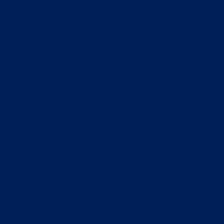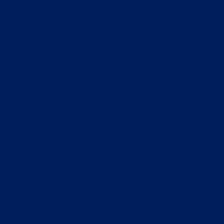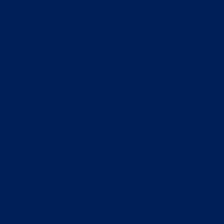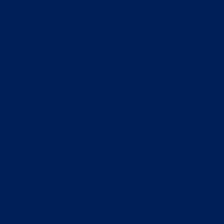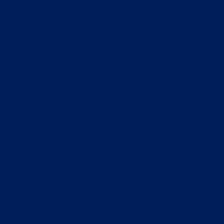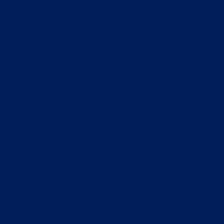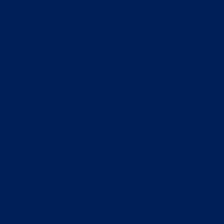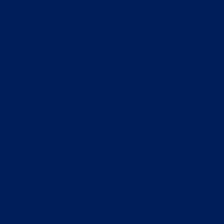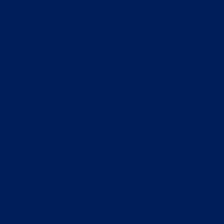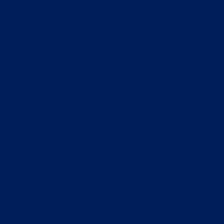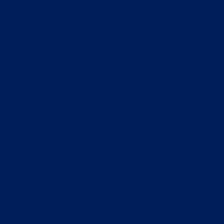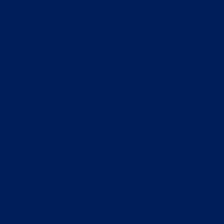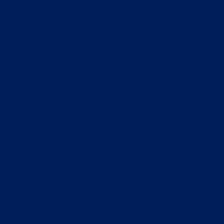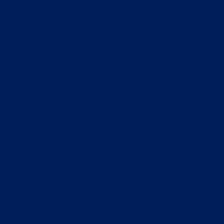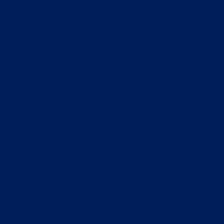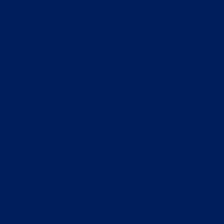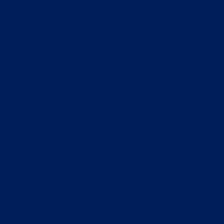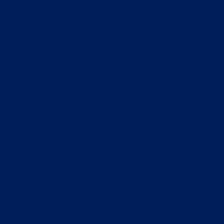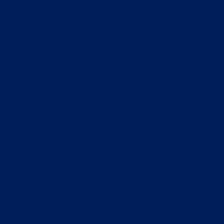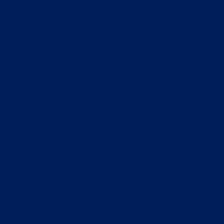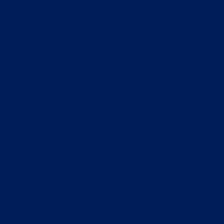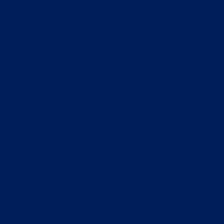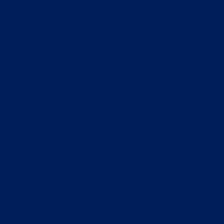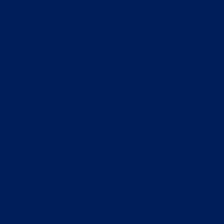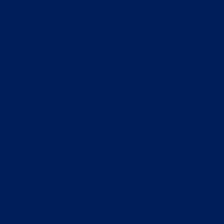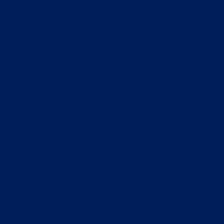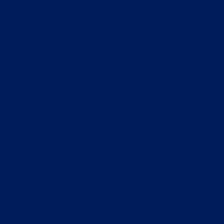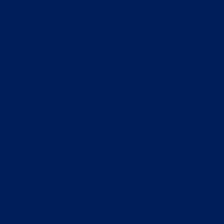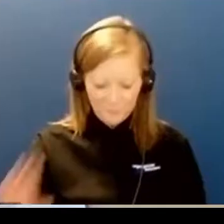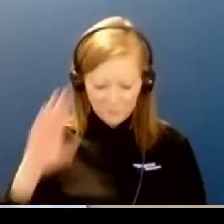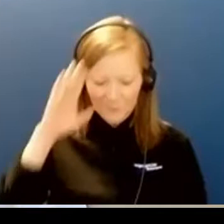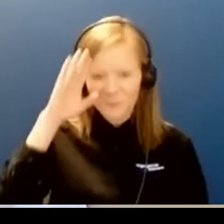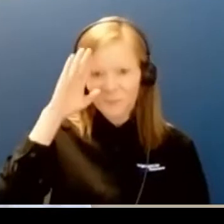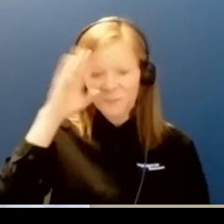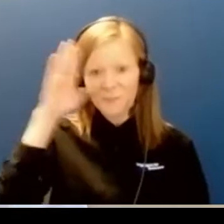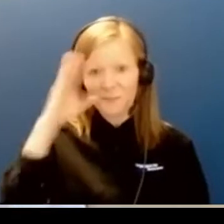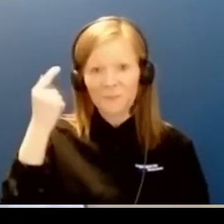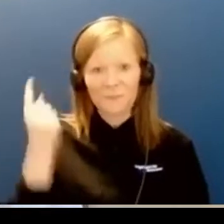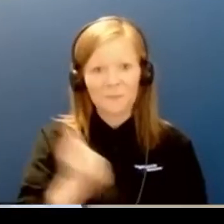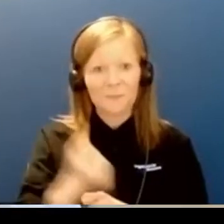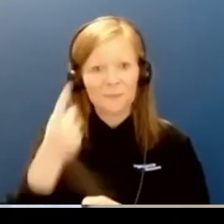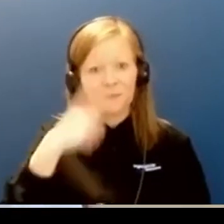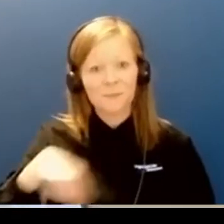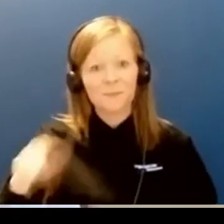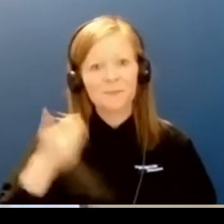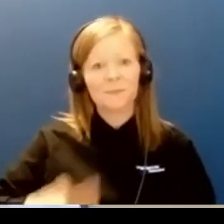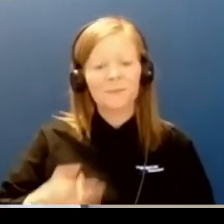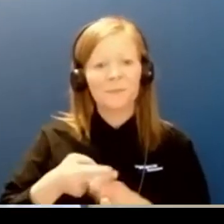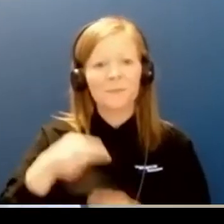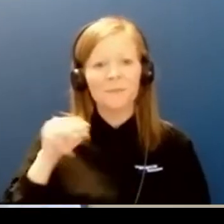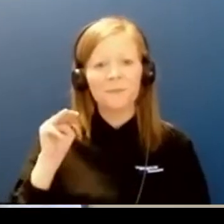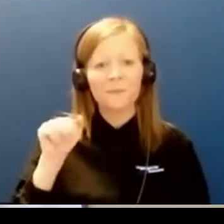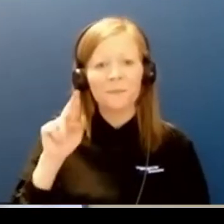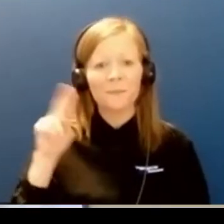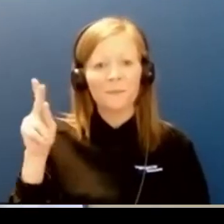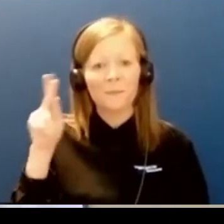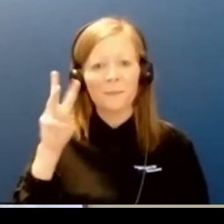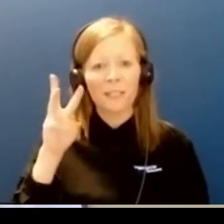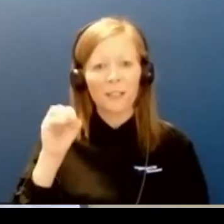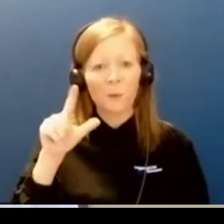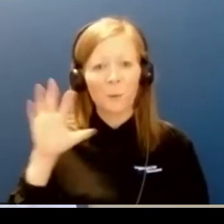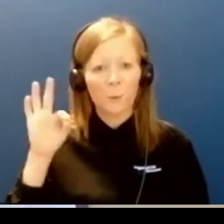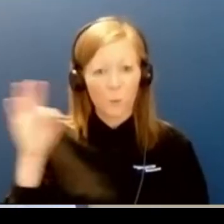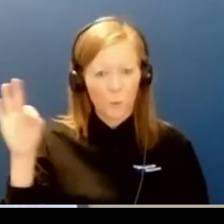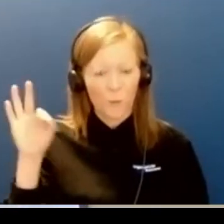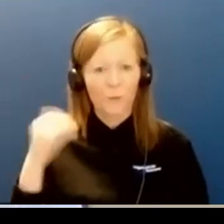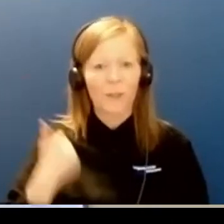So, hello everybody. My name is Mark Wolf. I'm the Morton Amsterdam Dean of the School